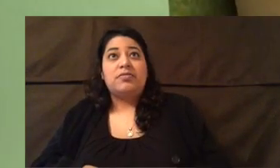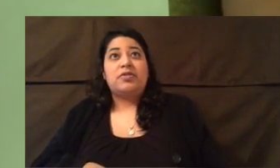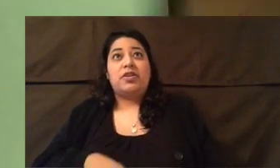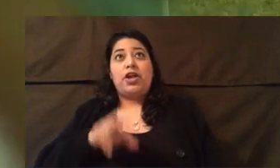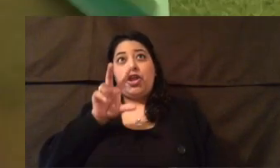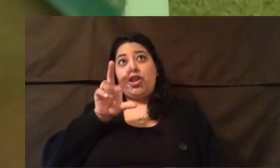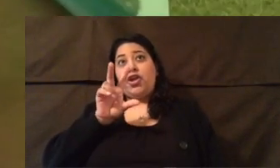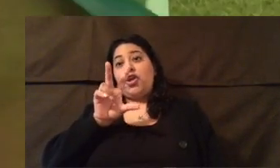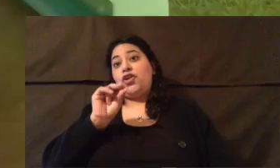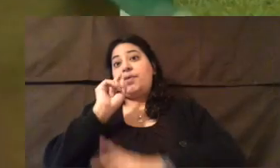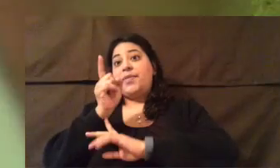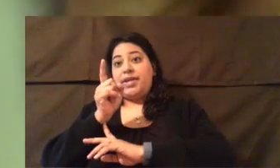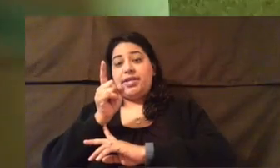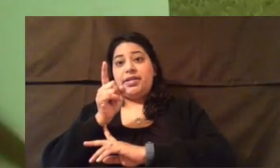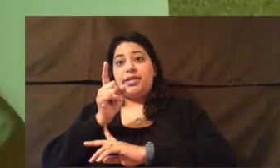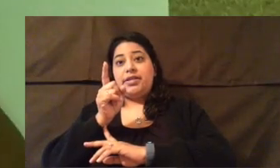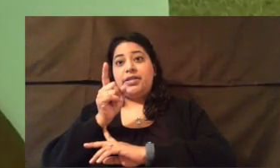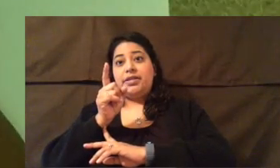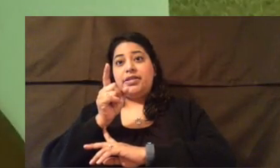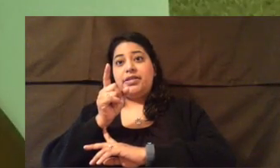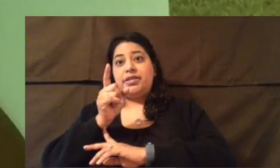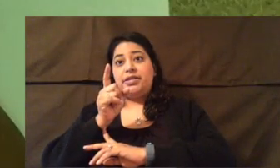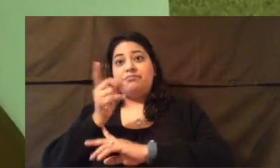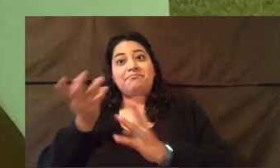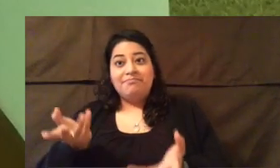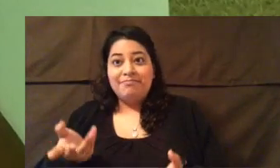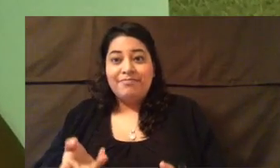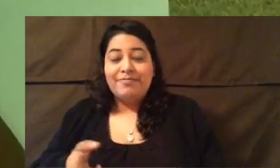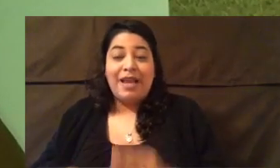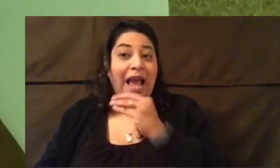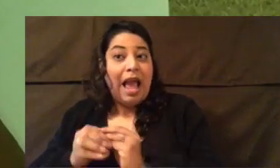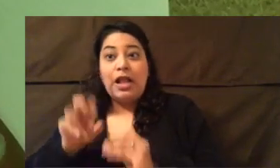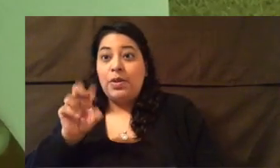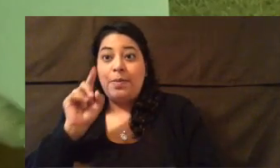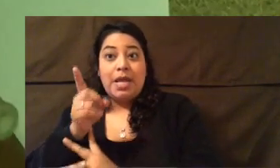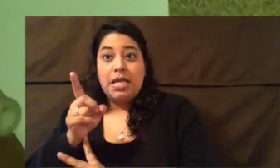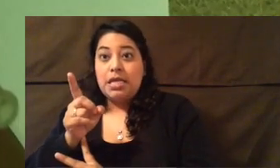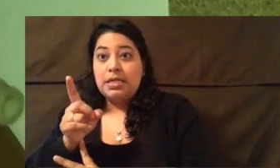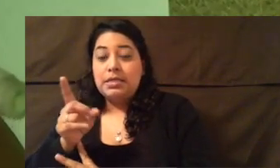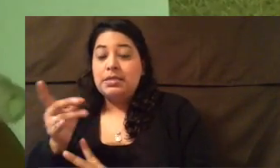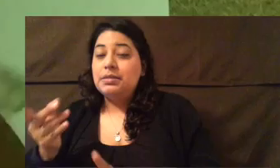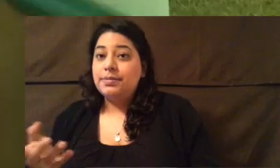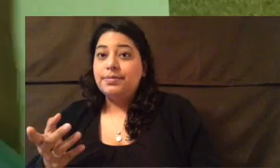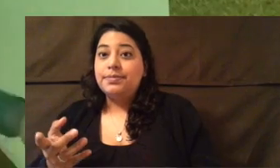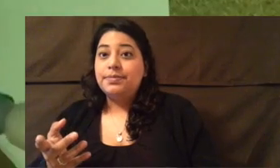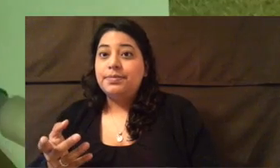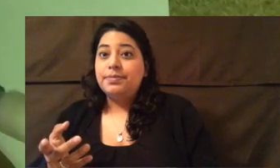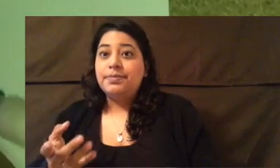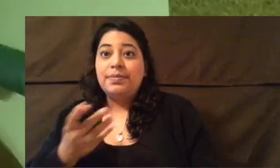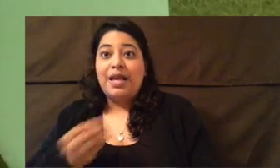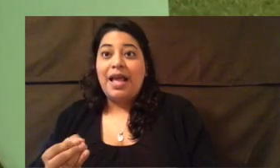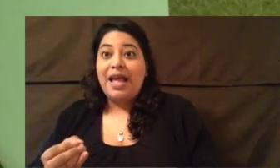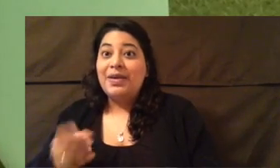left, all I have left is this 30-minute time period. So 30 minutes.